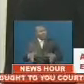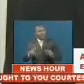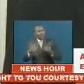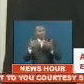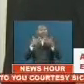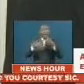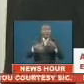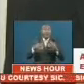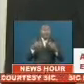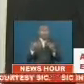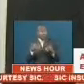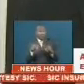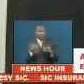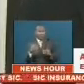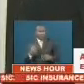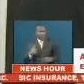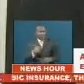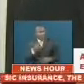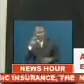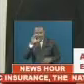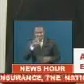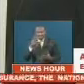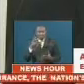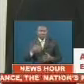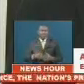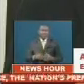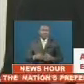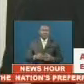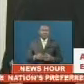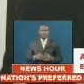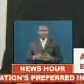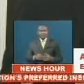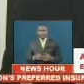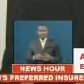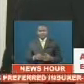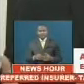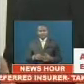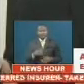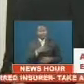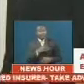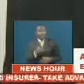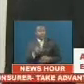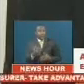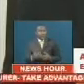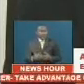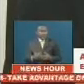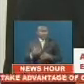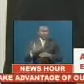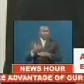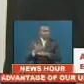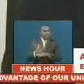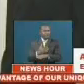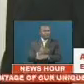to the market. We're looking forward to signature very soon, and then ratification and implementation.